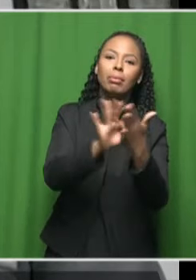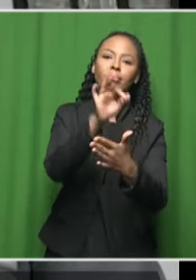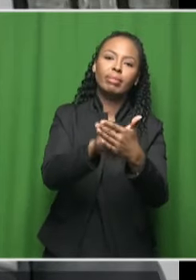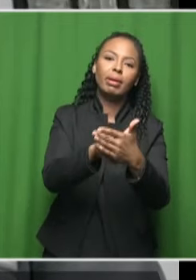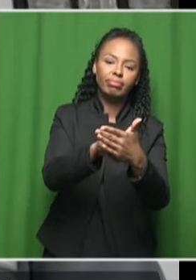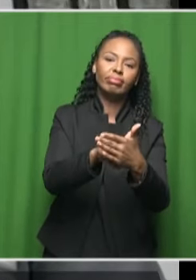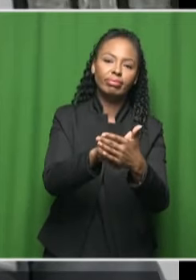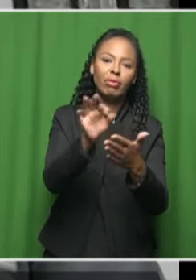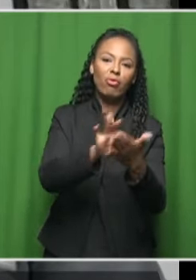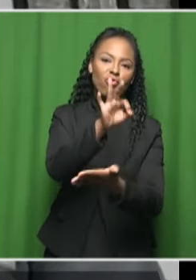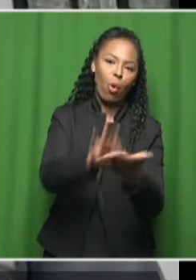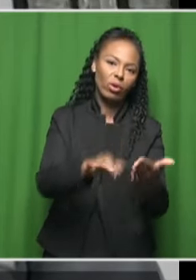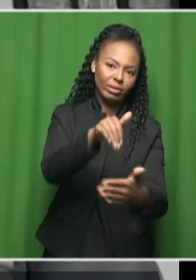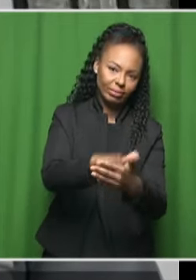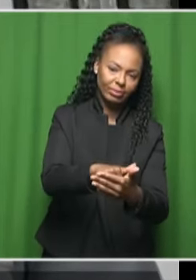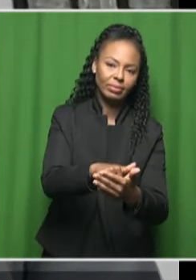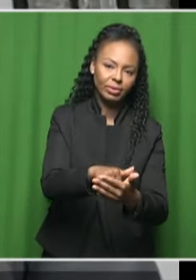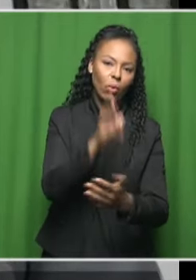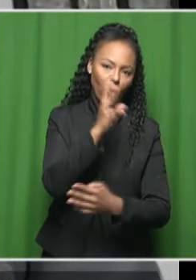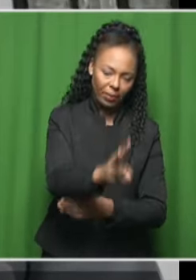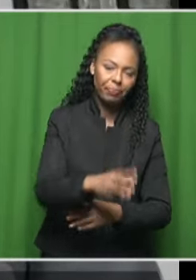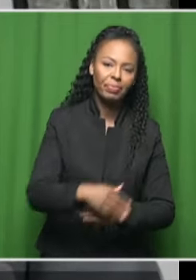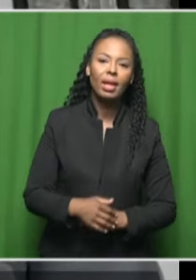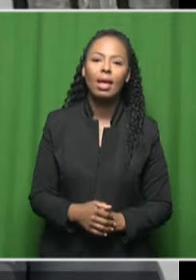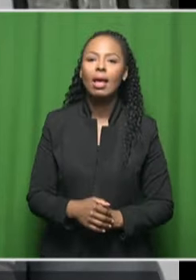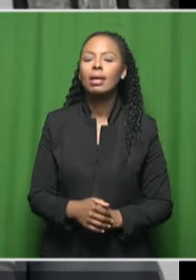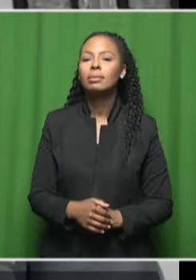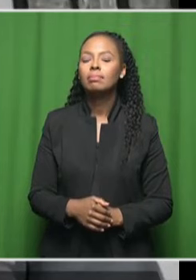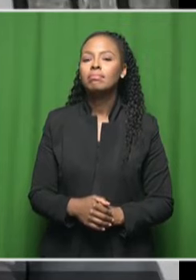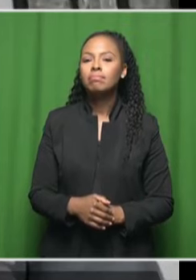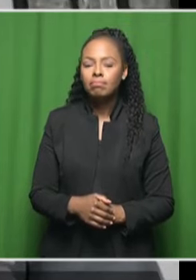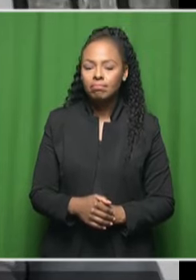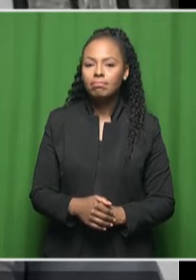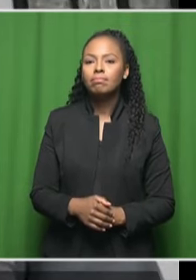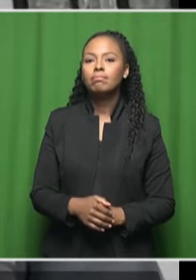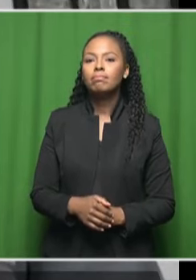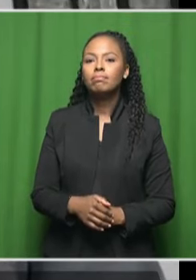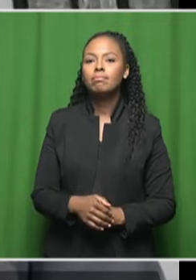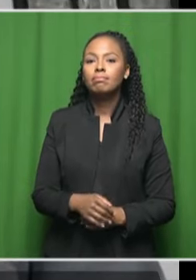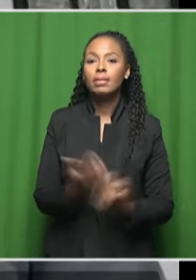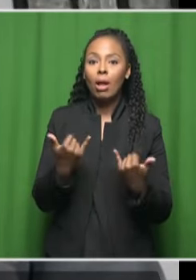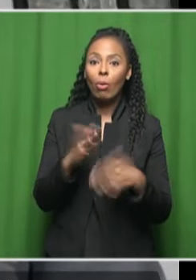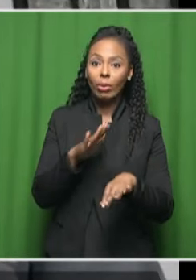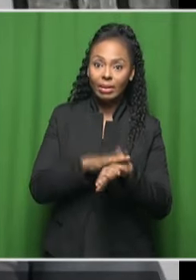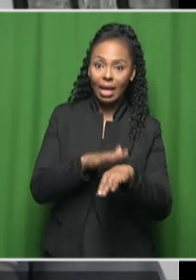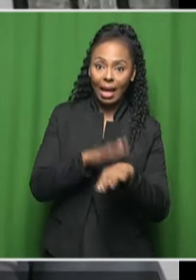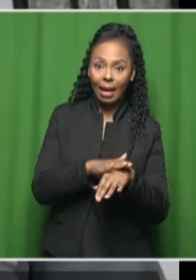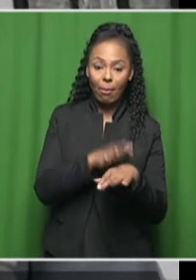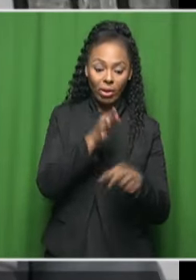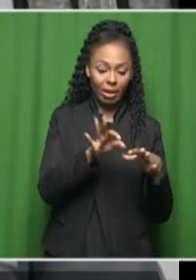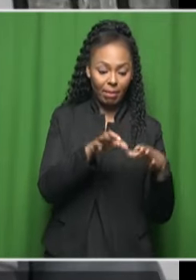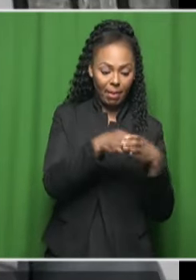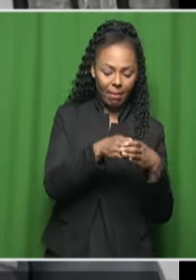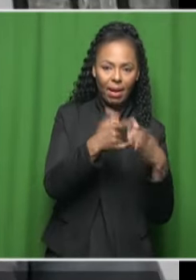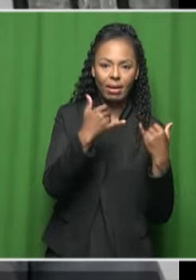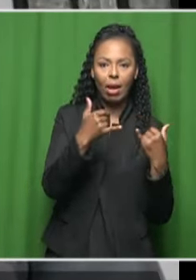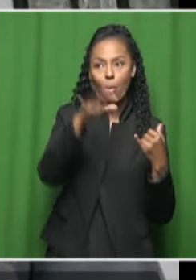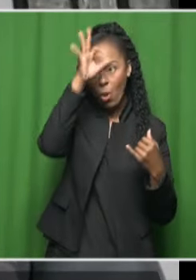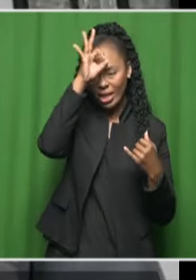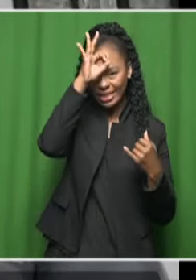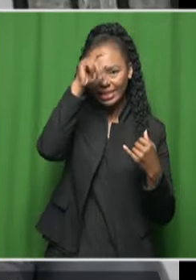to voting to the polling stations. As for these first moments, the polling stations have just opened